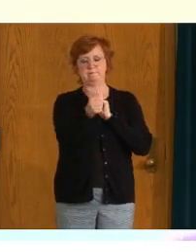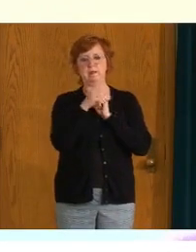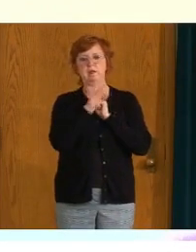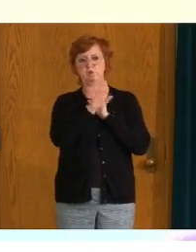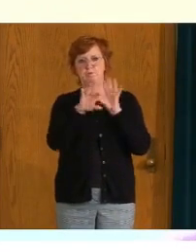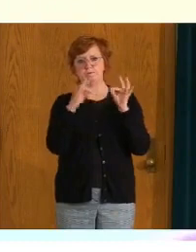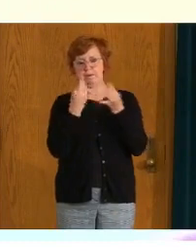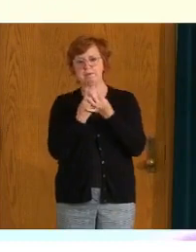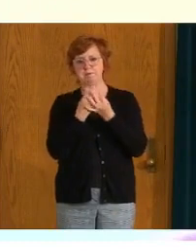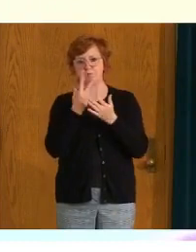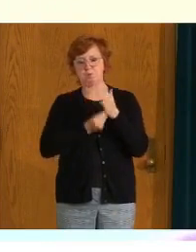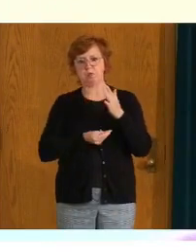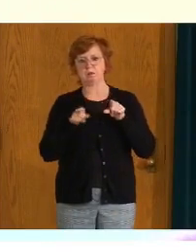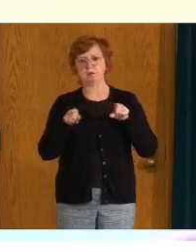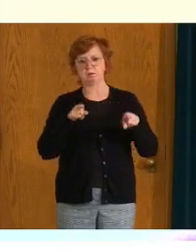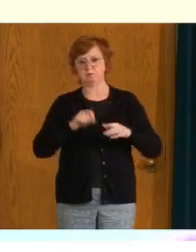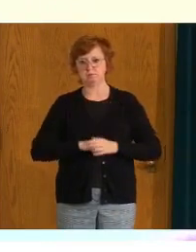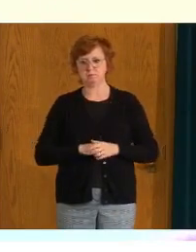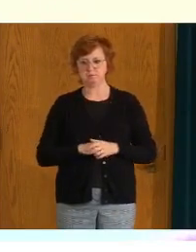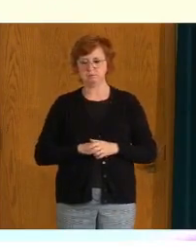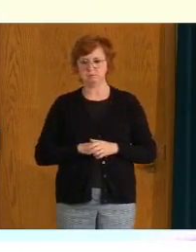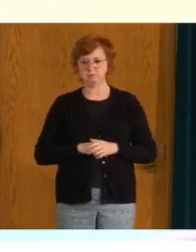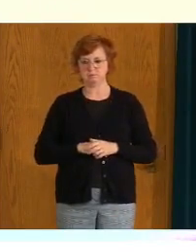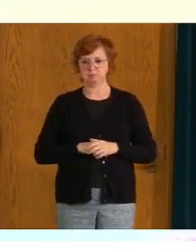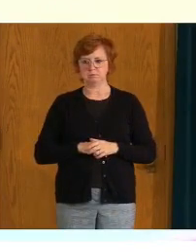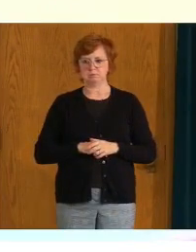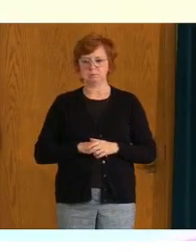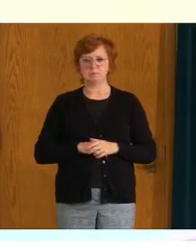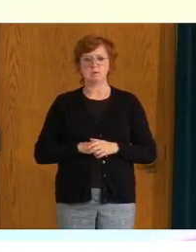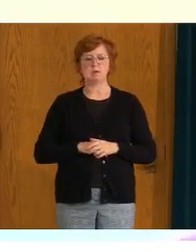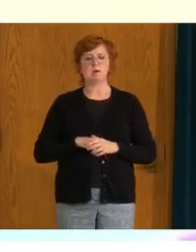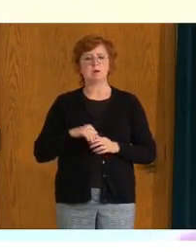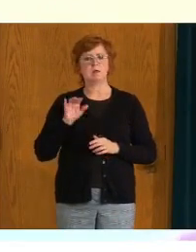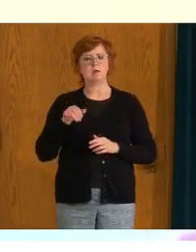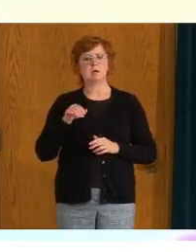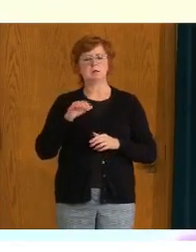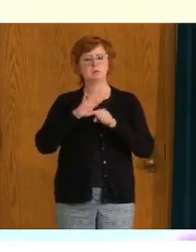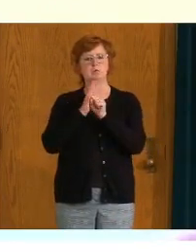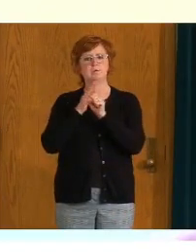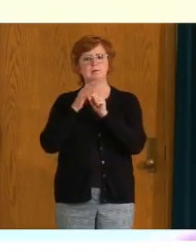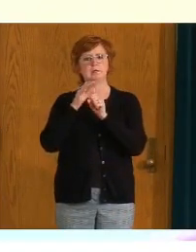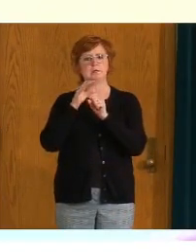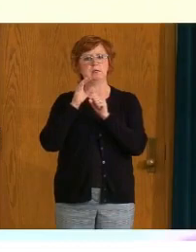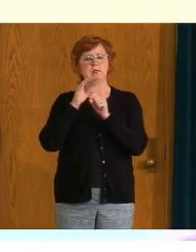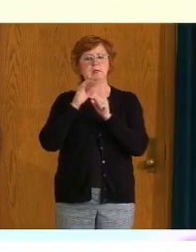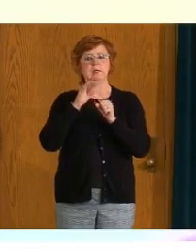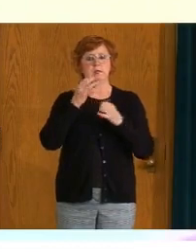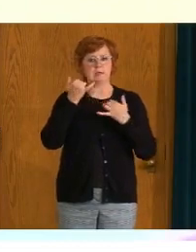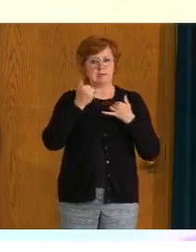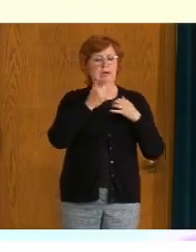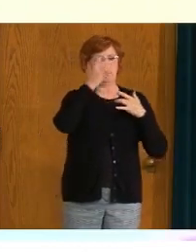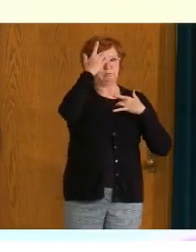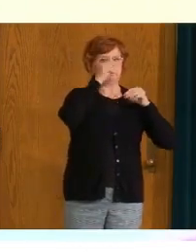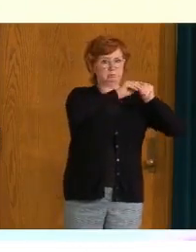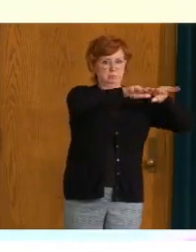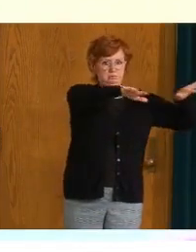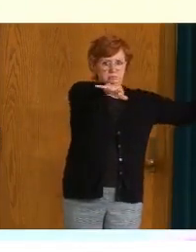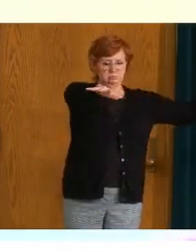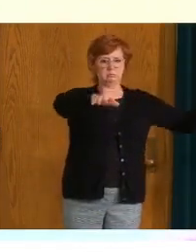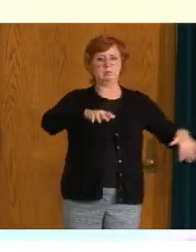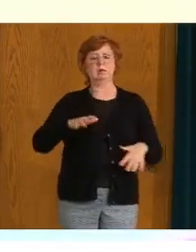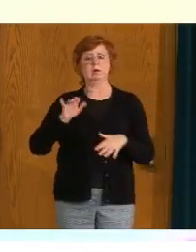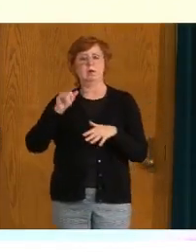as an endemic vaccine preventable disease, the safety to yourself and your immediate family will